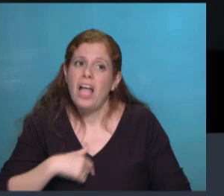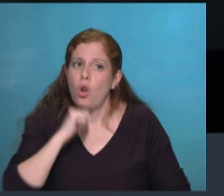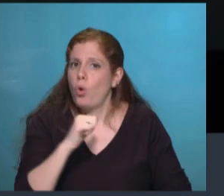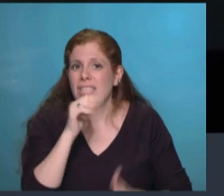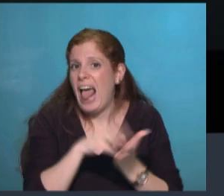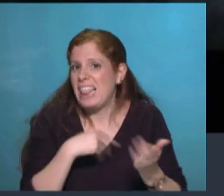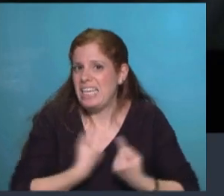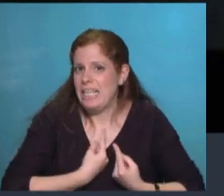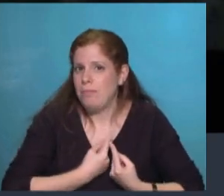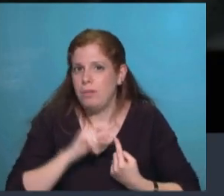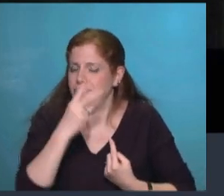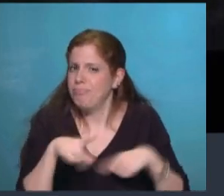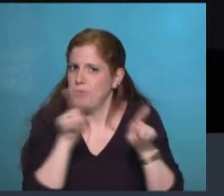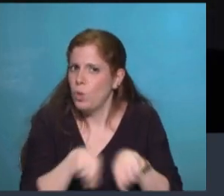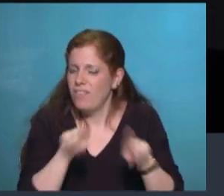myself.